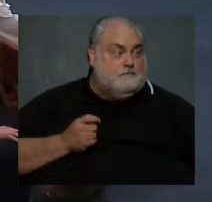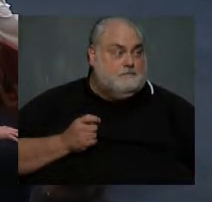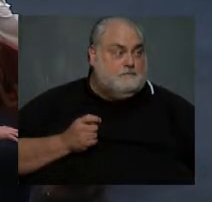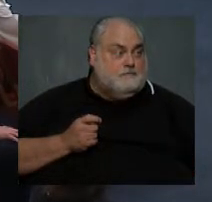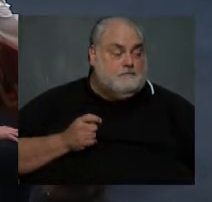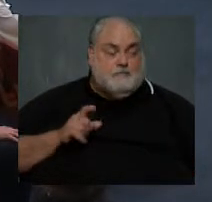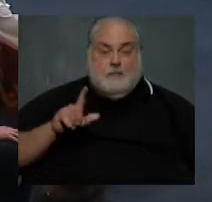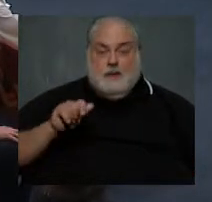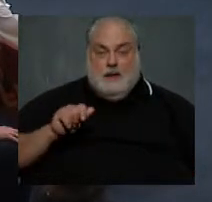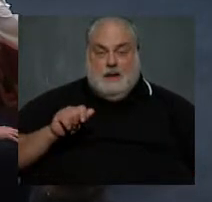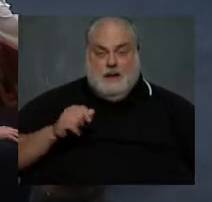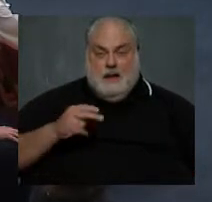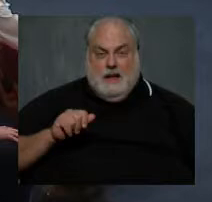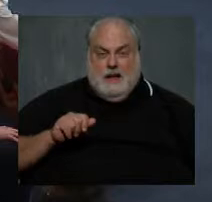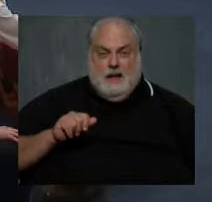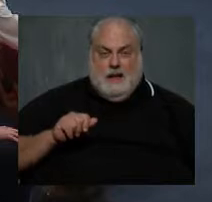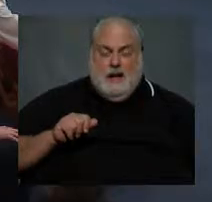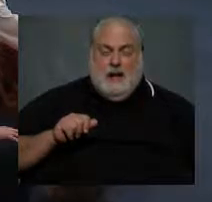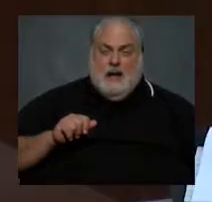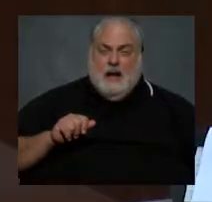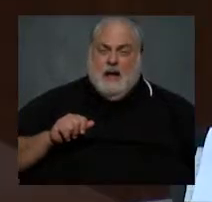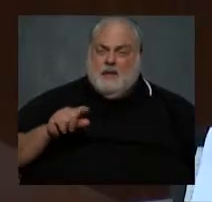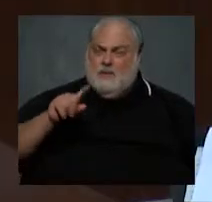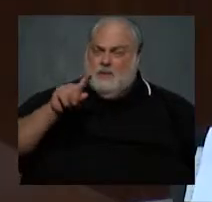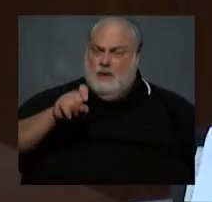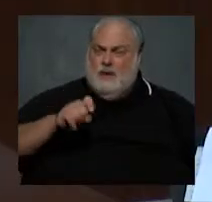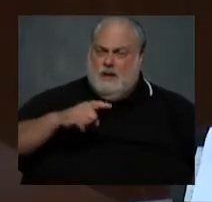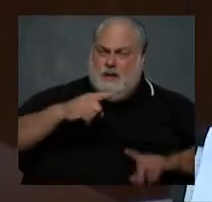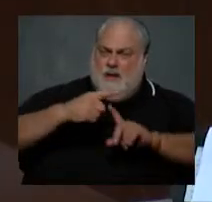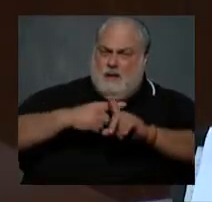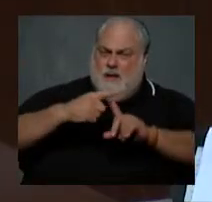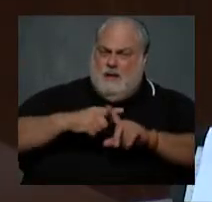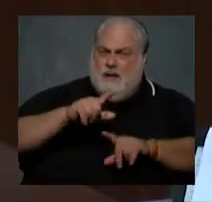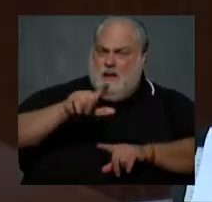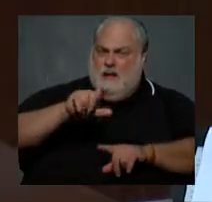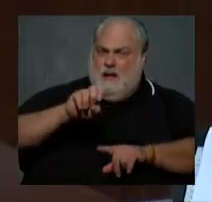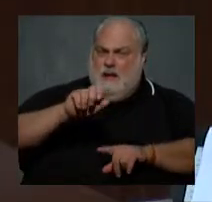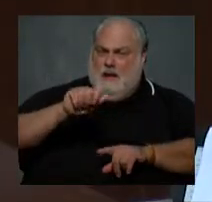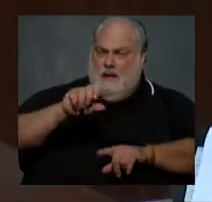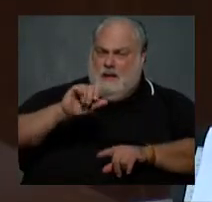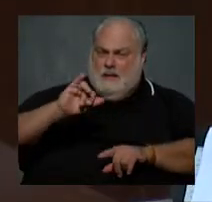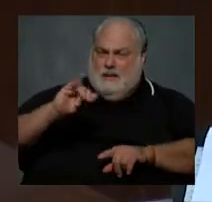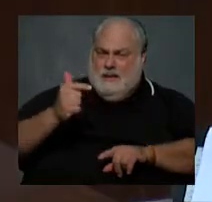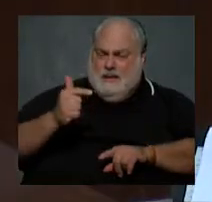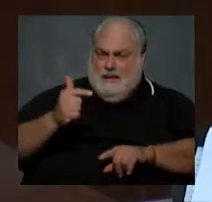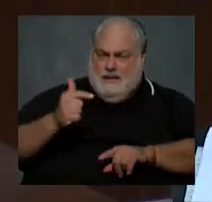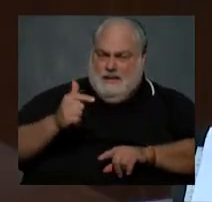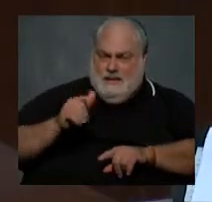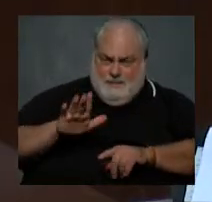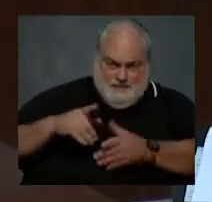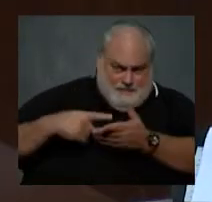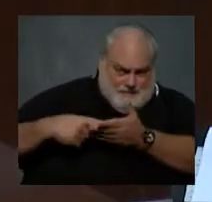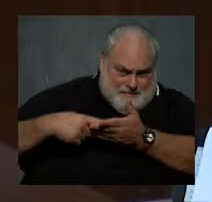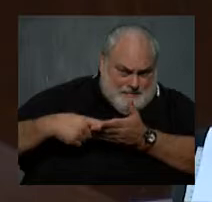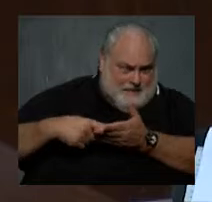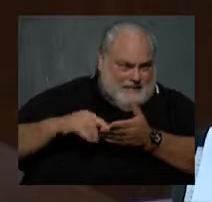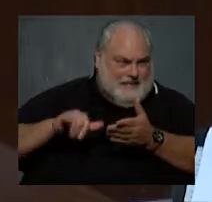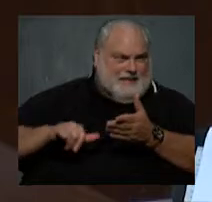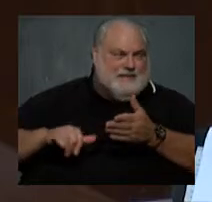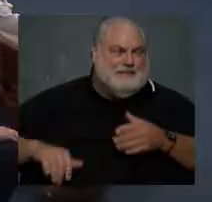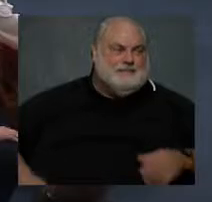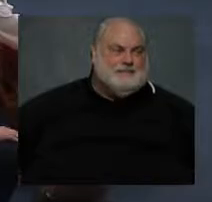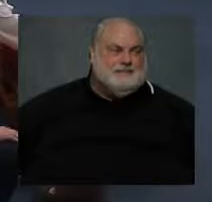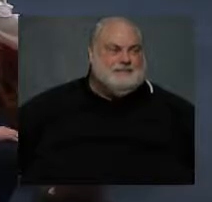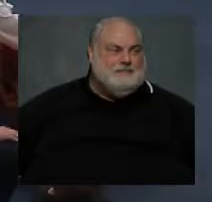through, Mr. Lay? Oh, I have a question on the leasing business out there, but I don't, well, these two gentlemen want to talk about that or Oh, not. we don't want to talk about